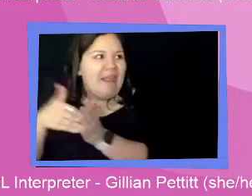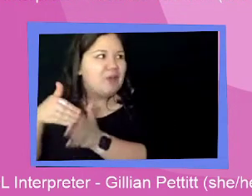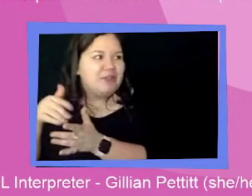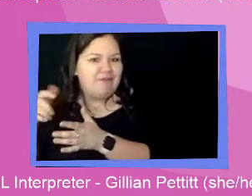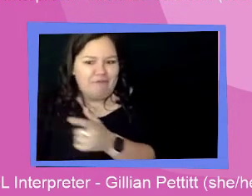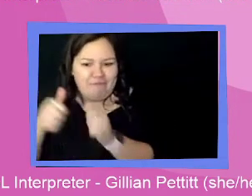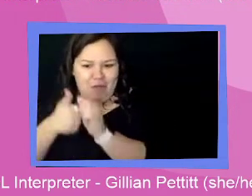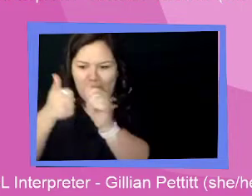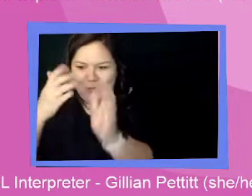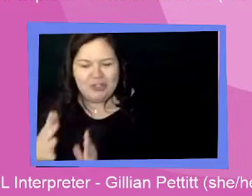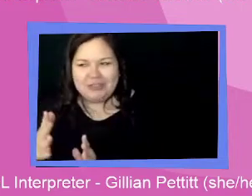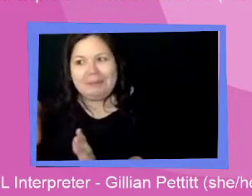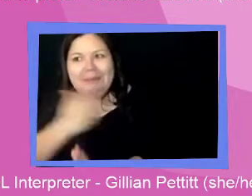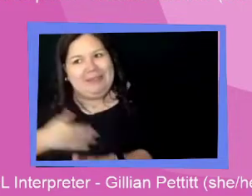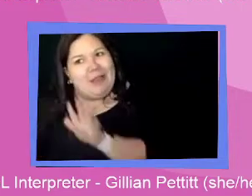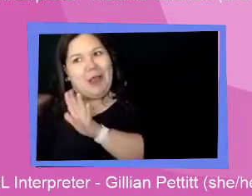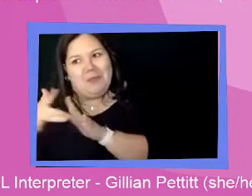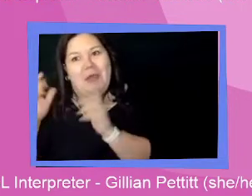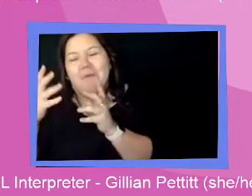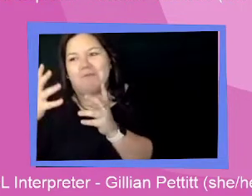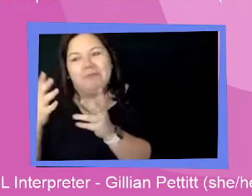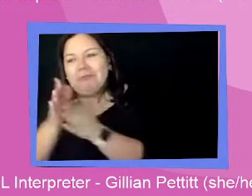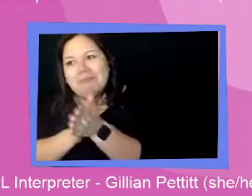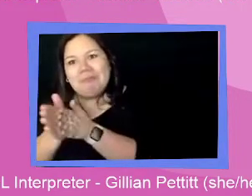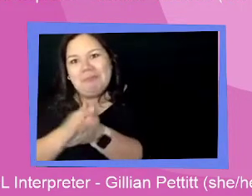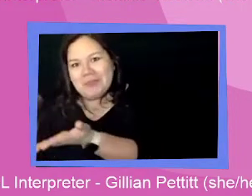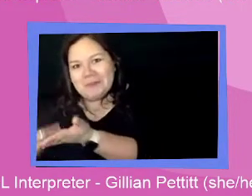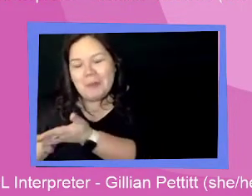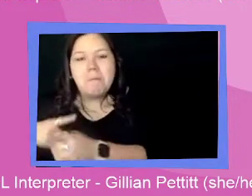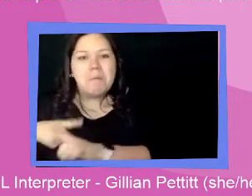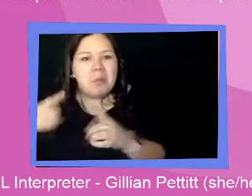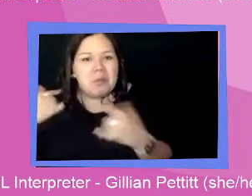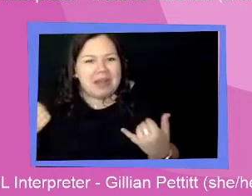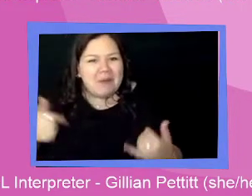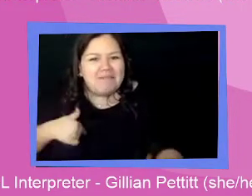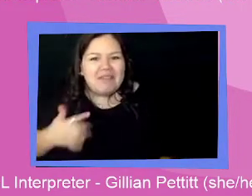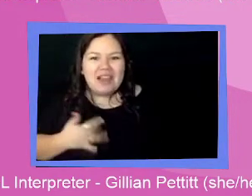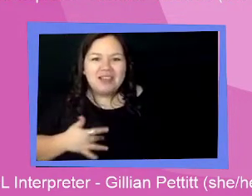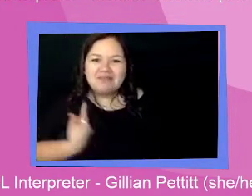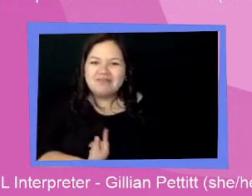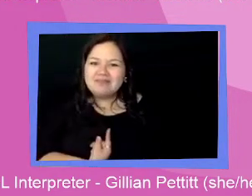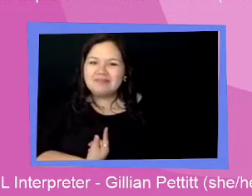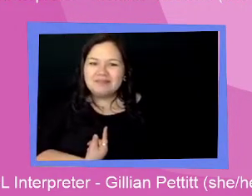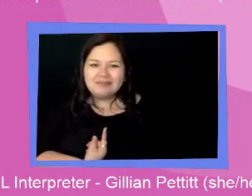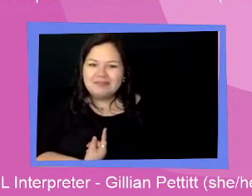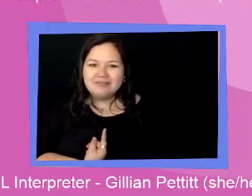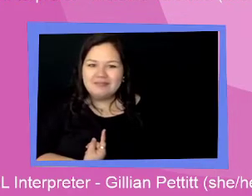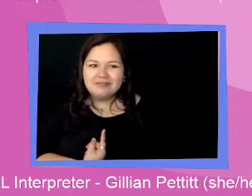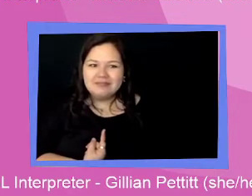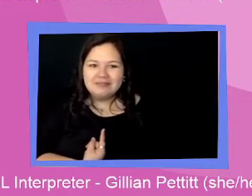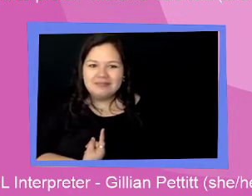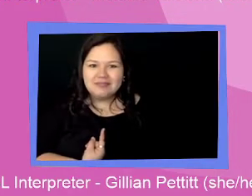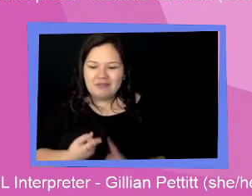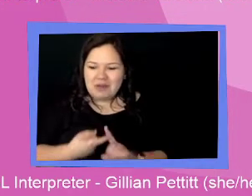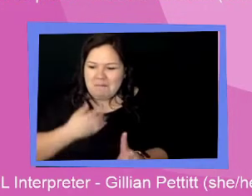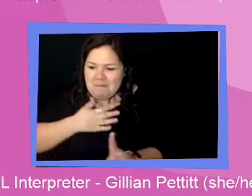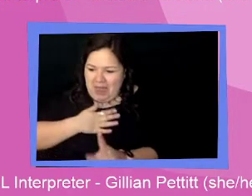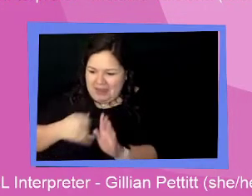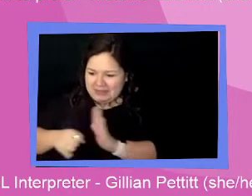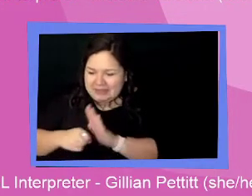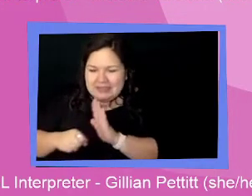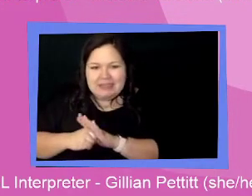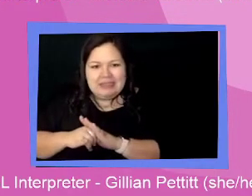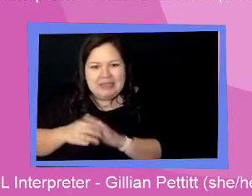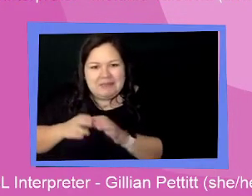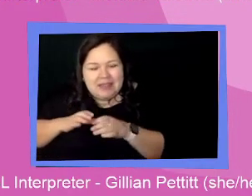let's talk. But currently, I feel that I'm the only person over there from my identity, from my